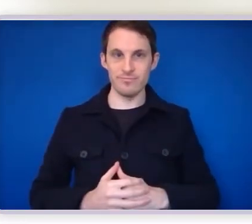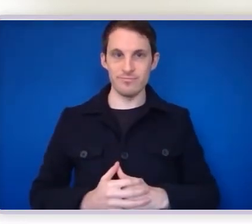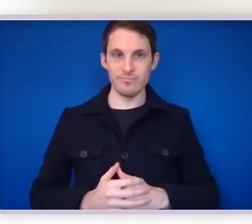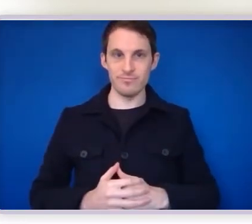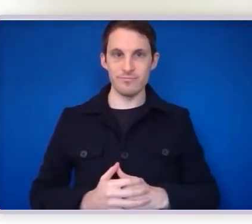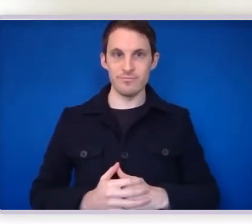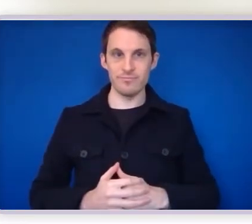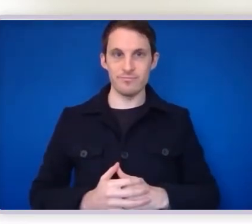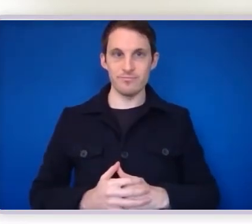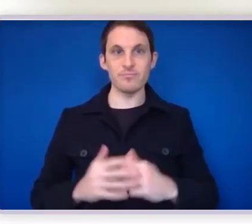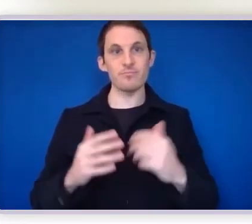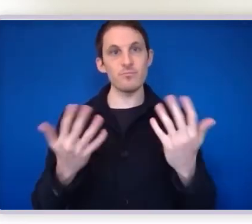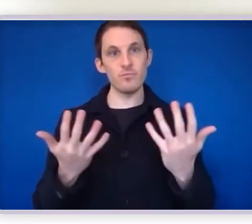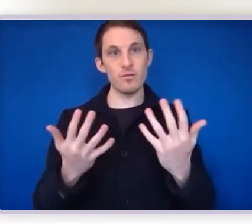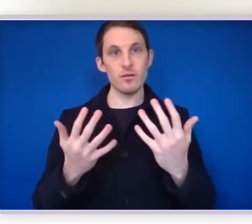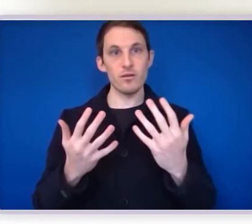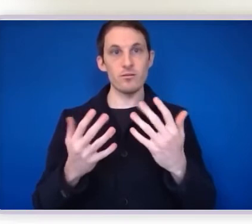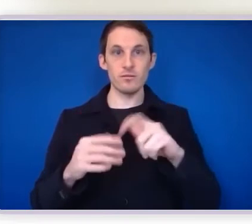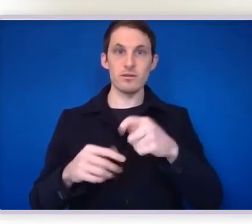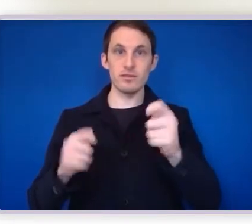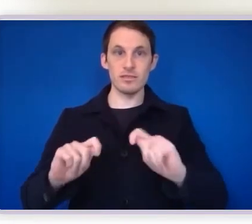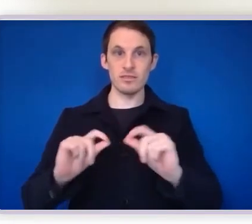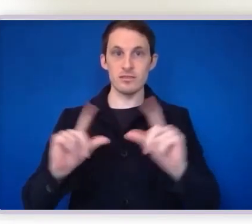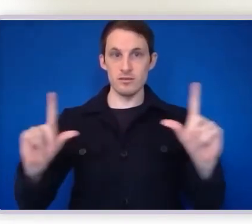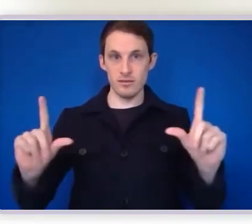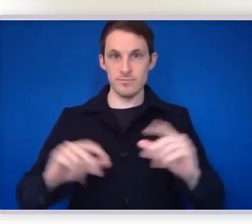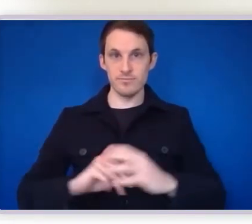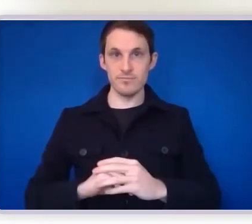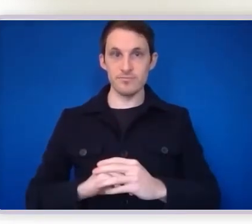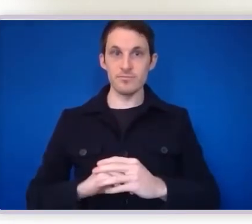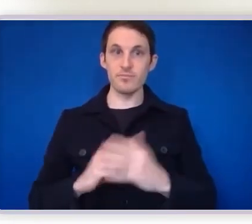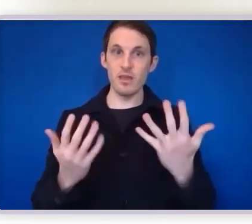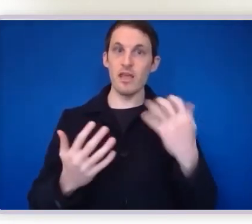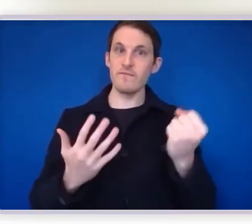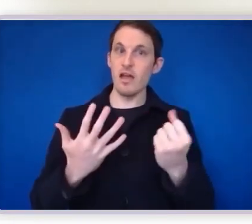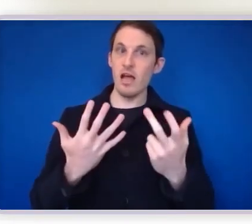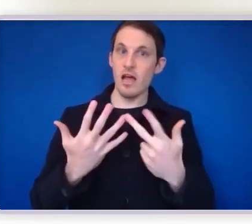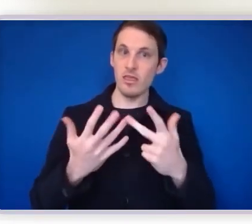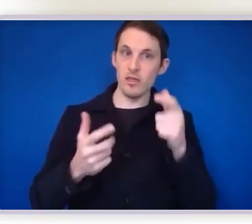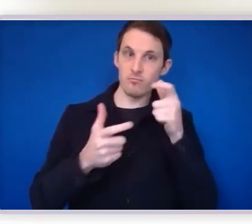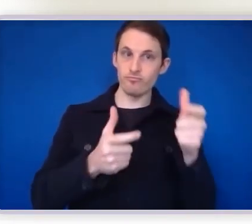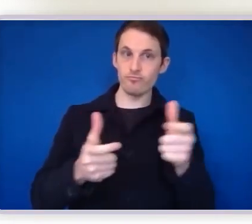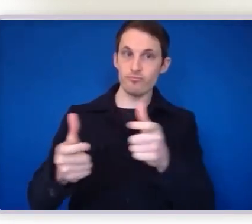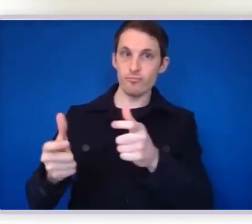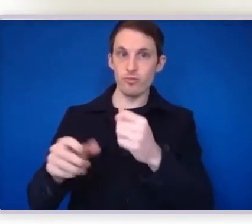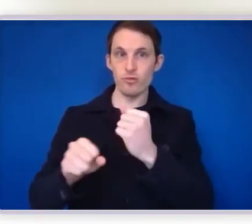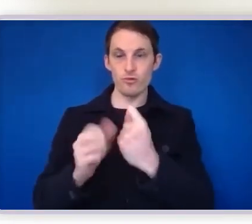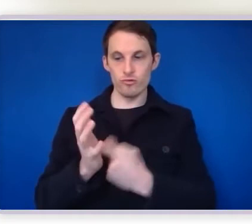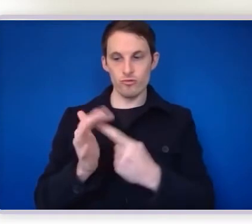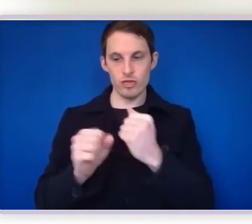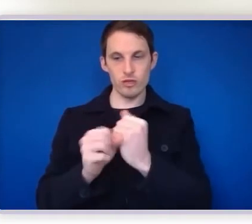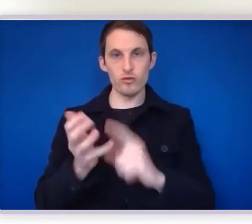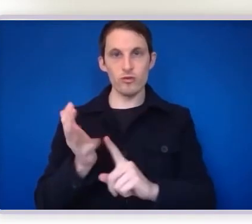Obviously, there's other. So next slide. Obviously, there are other regulators. We often refer to it as the